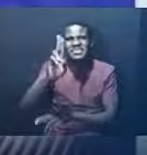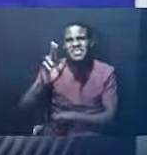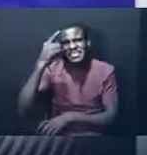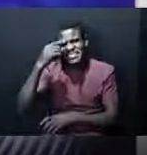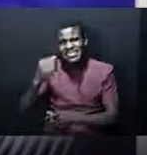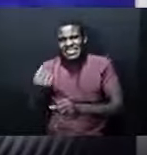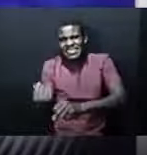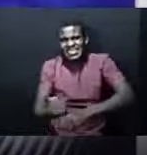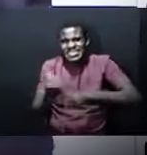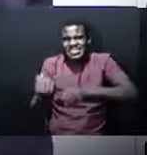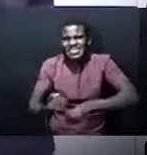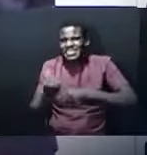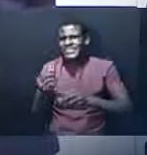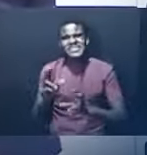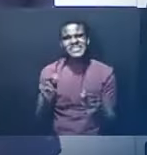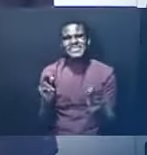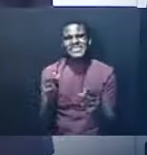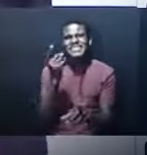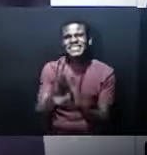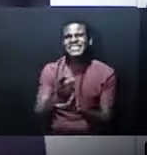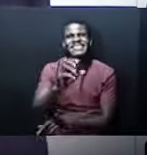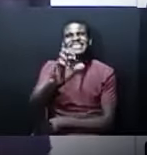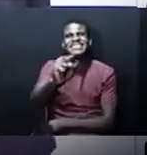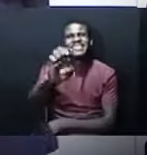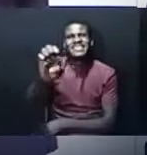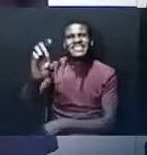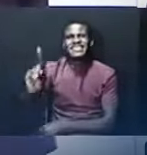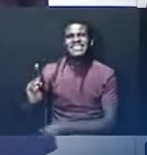seed. Yet